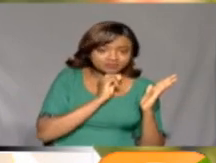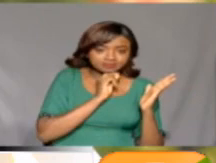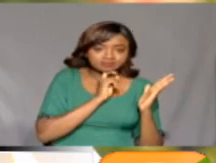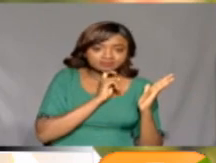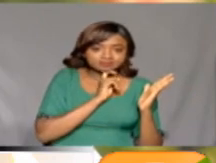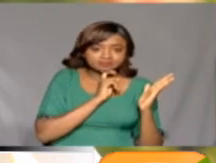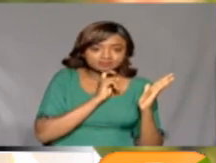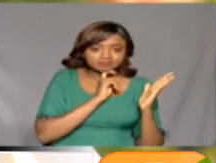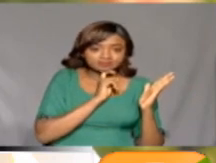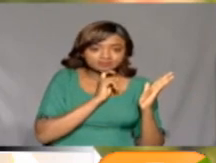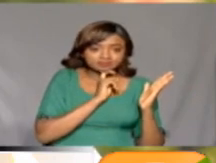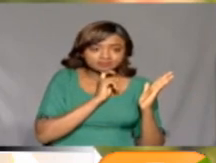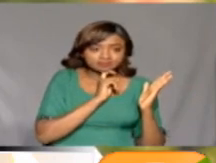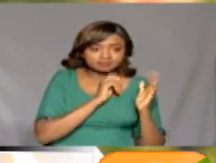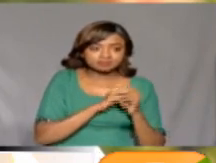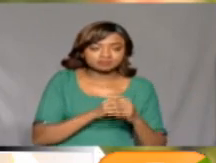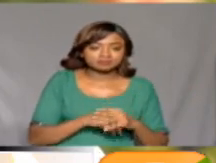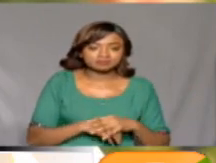along the way,